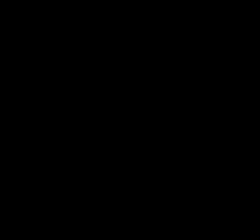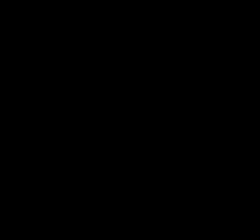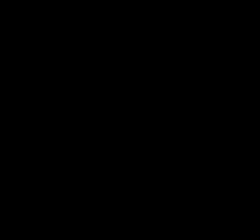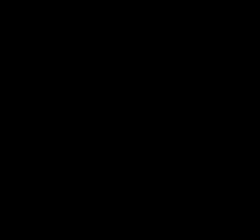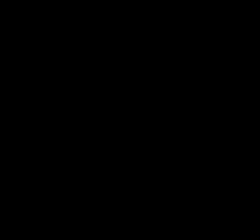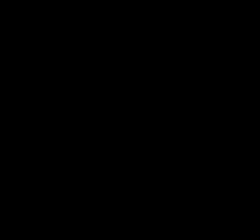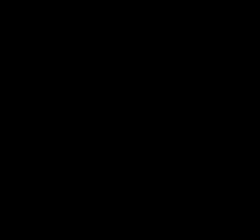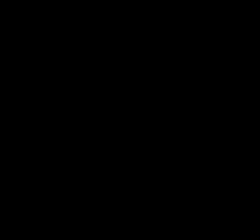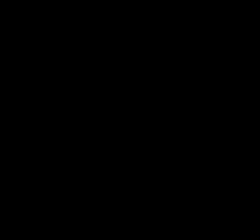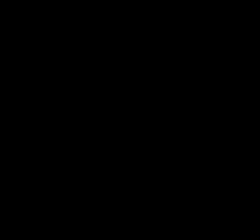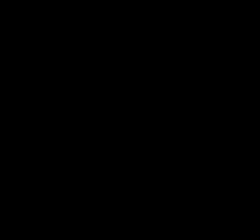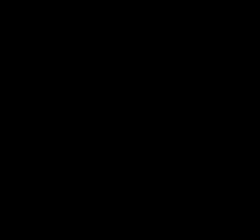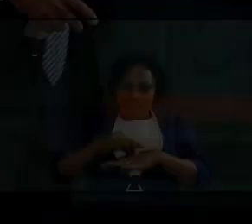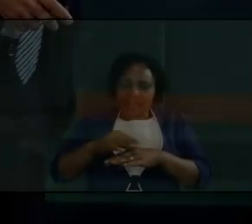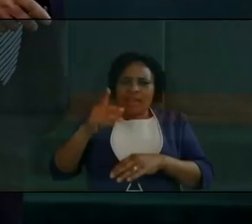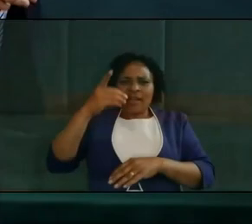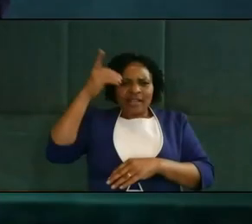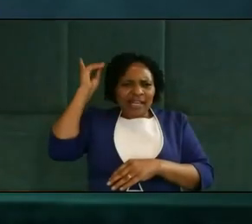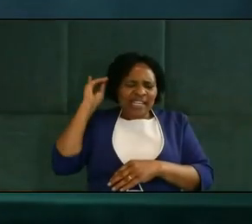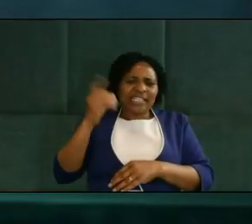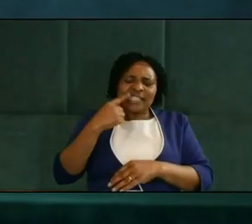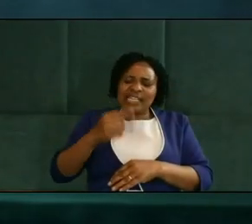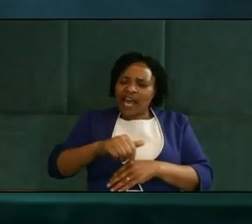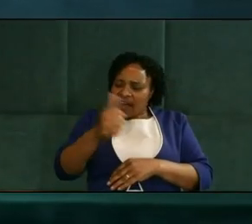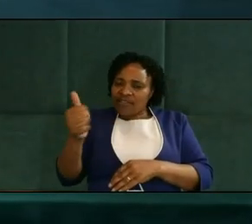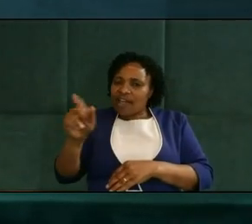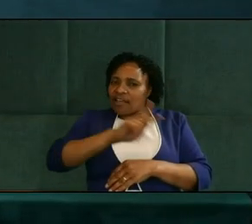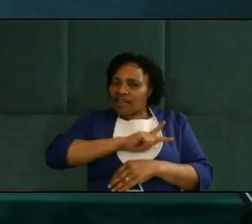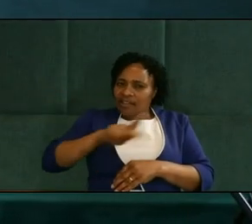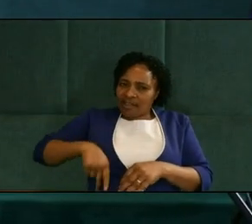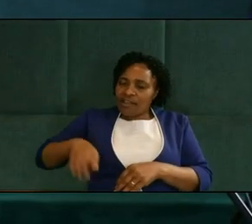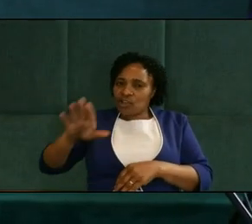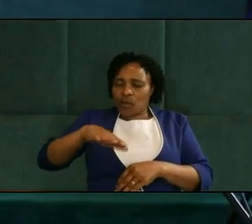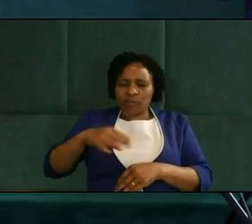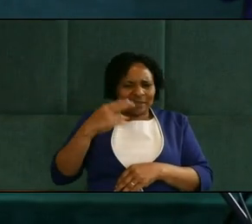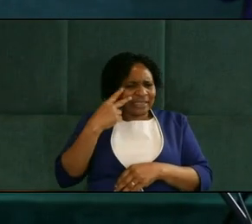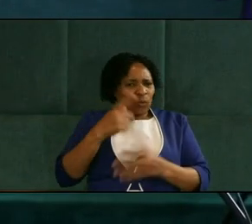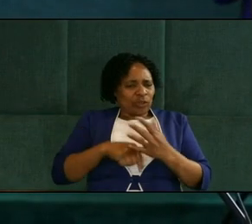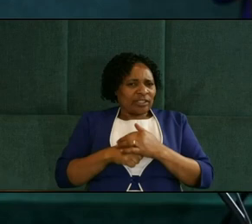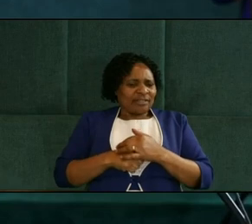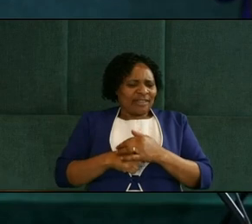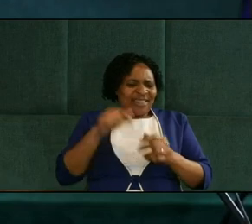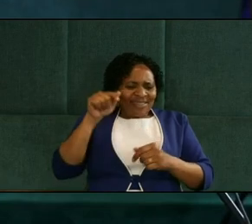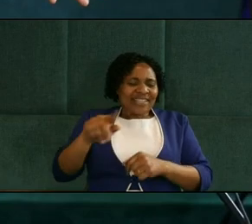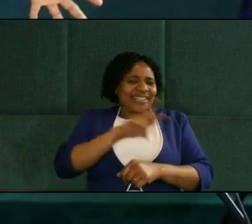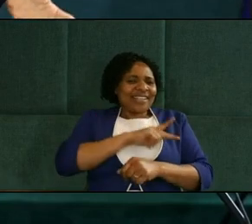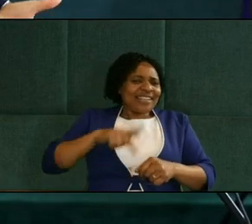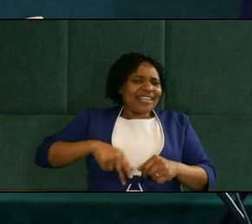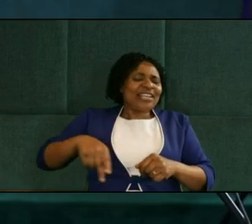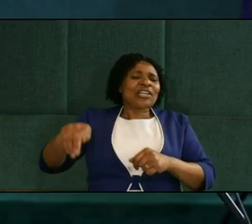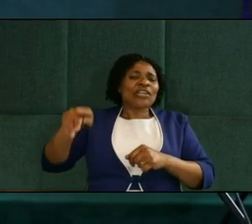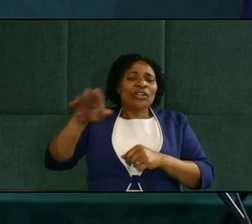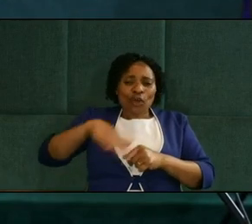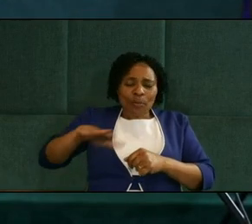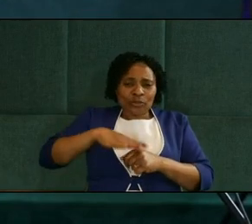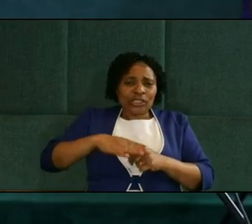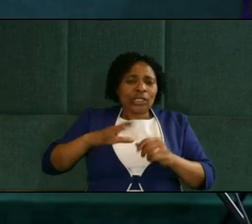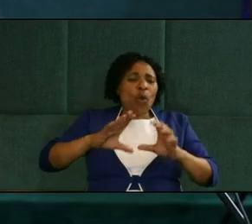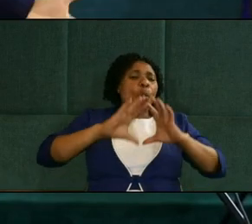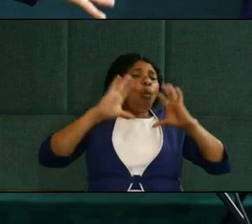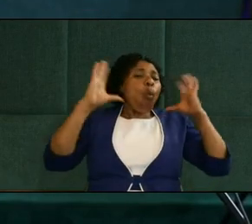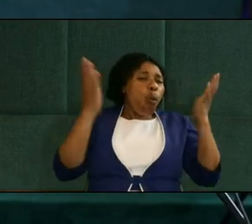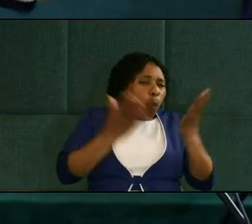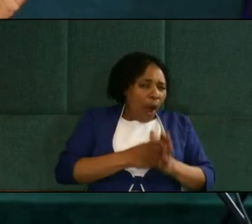Notice Daniel says there's be another kingdom. Now, notice for me, these kingdoms are kingdoms that rule the entire world.